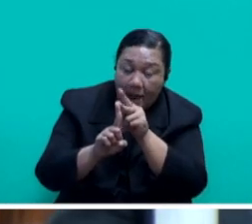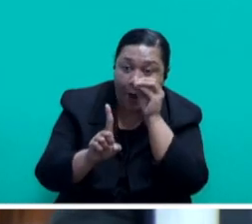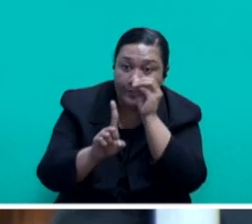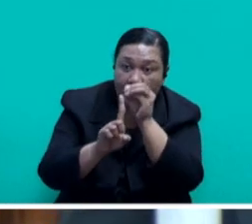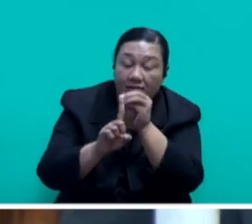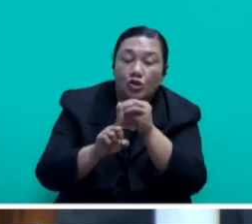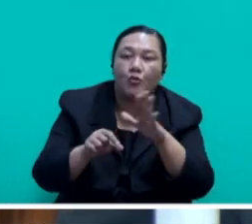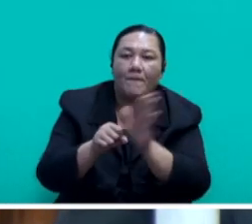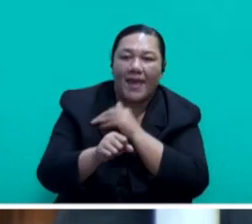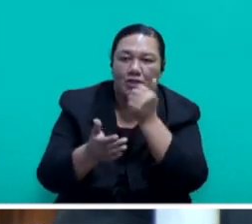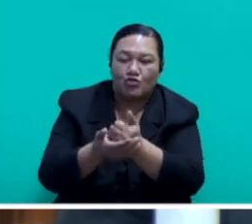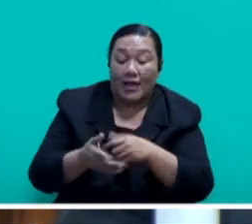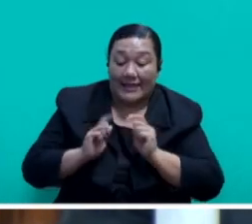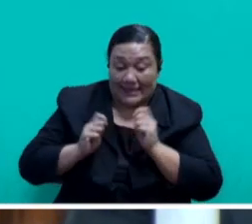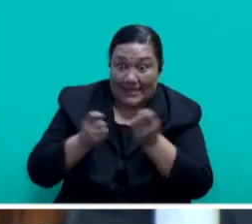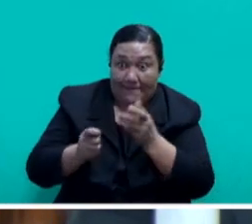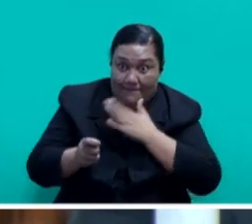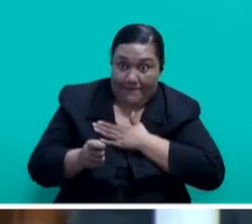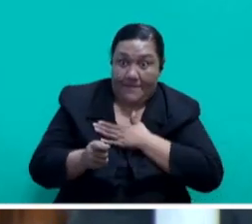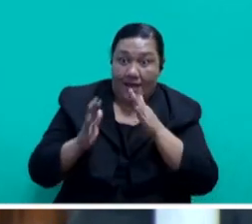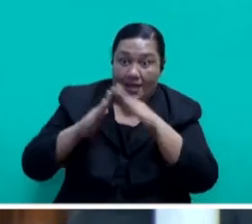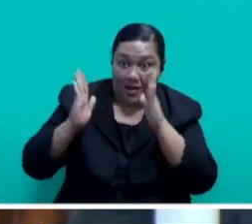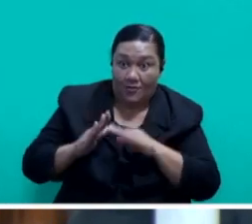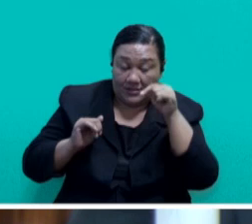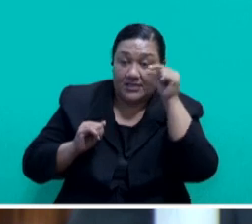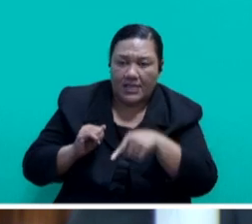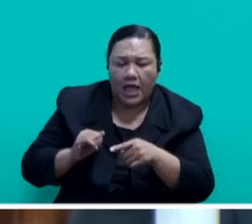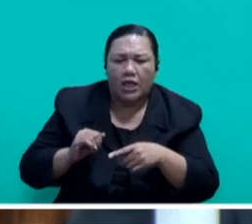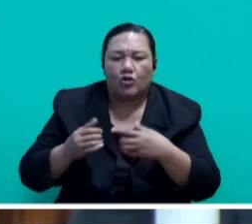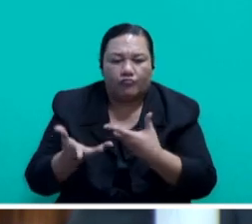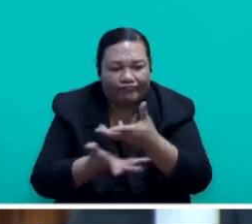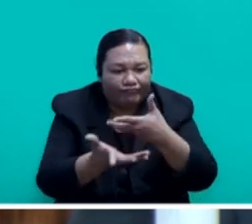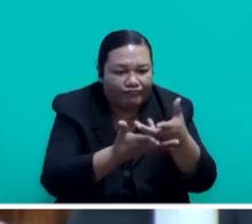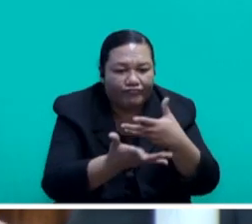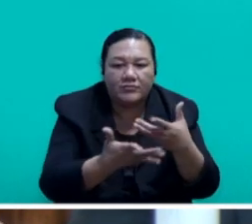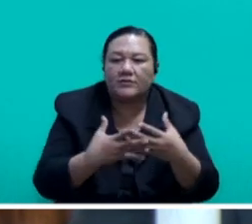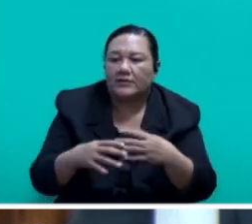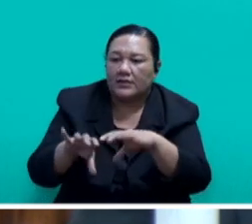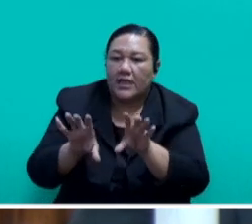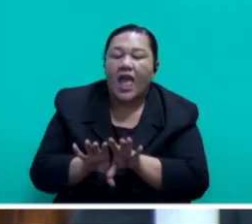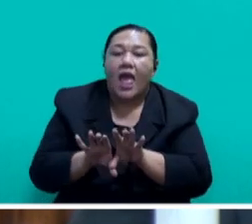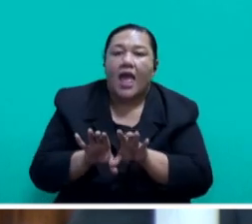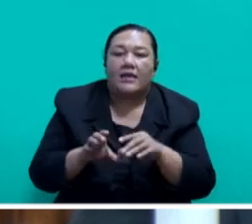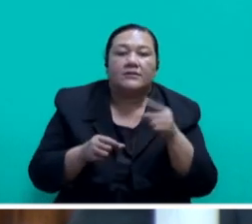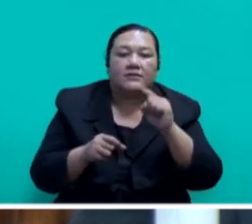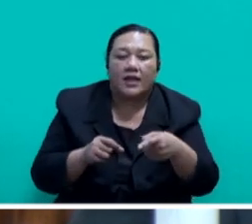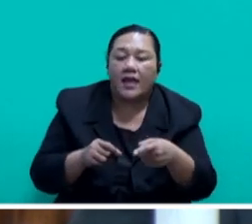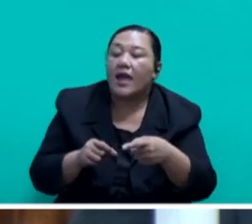team towards conducting a successful municipal council elections as promised by the coalition